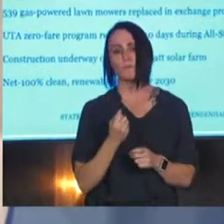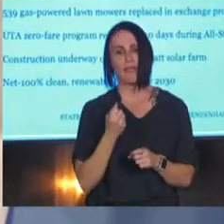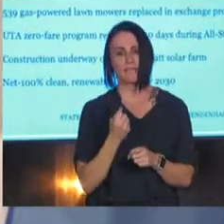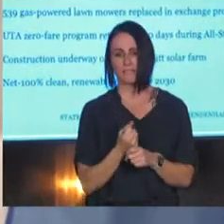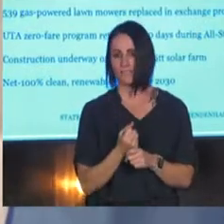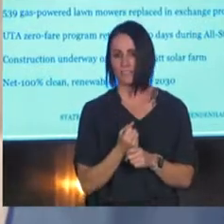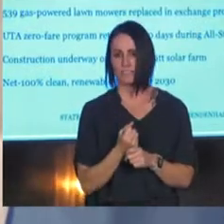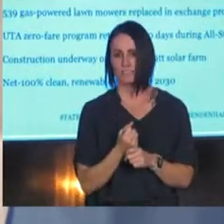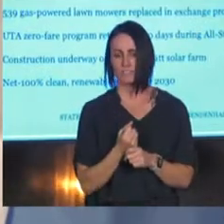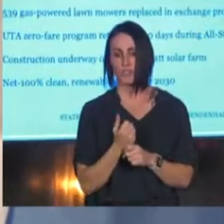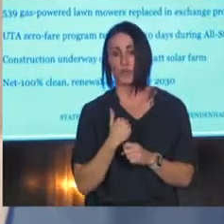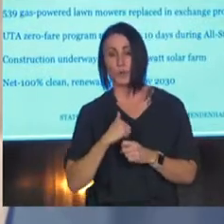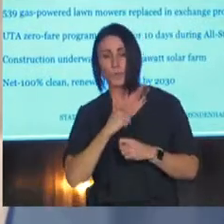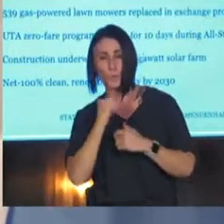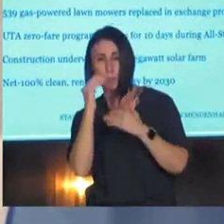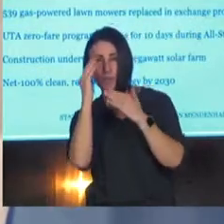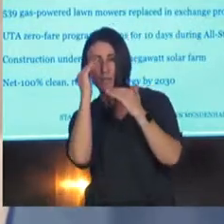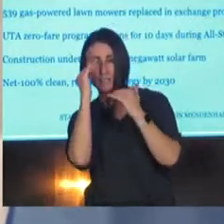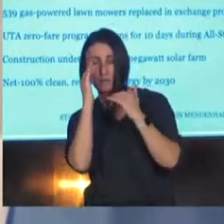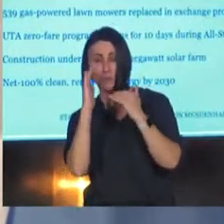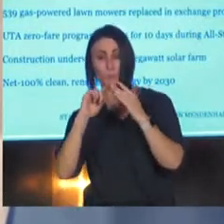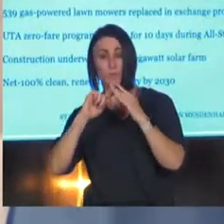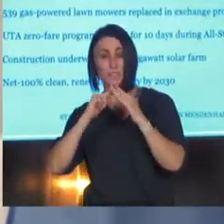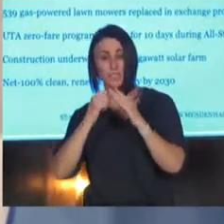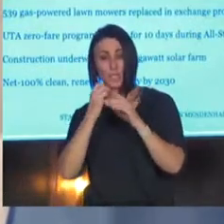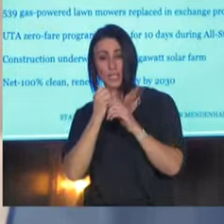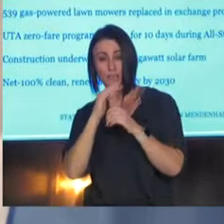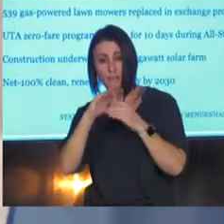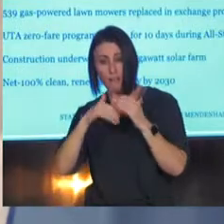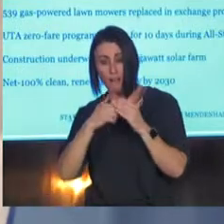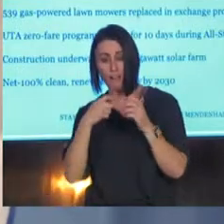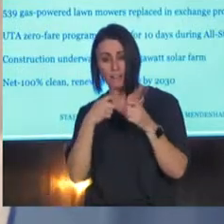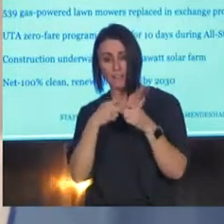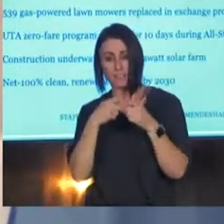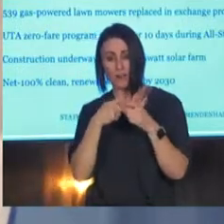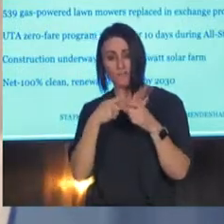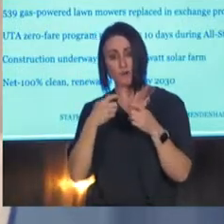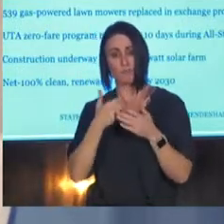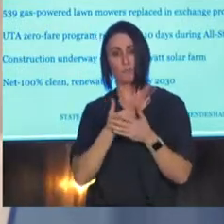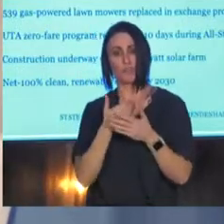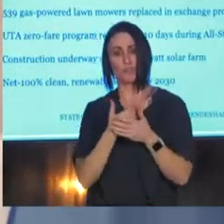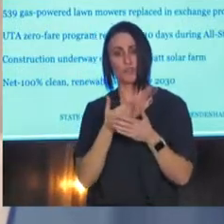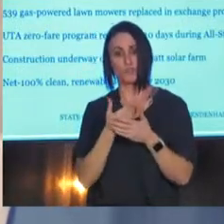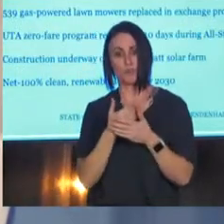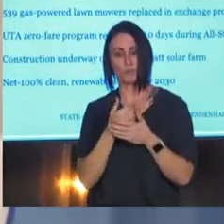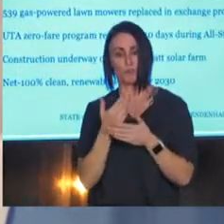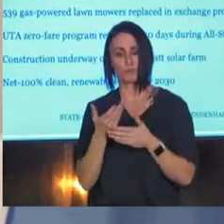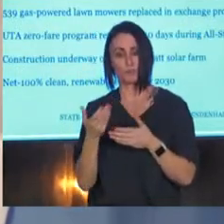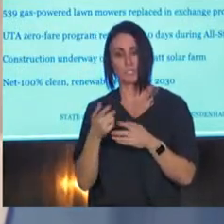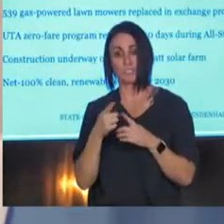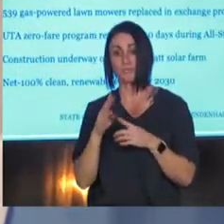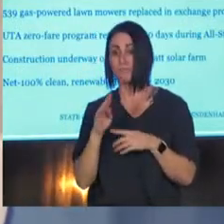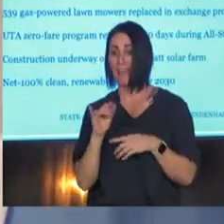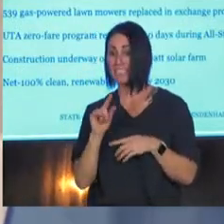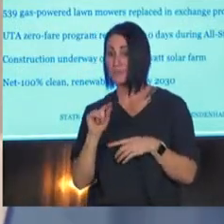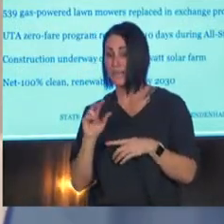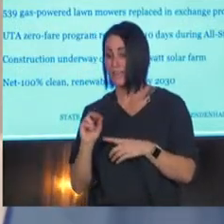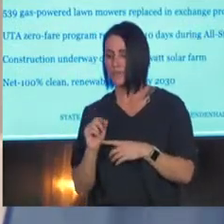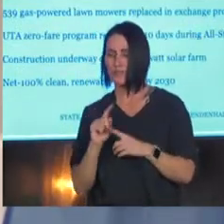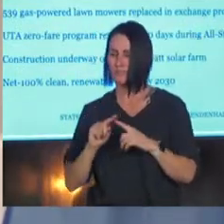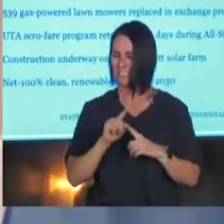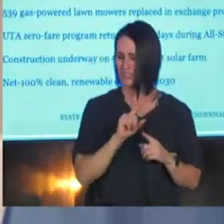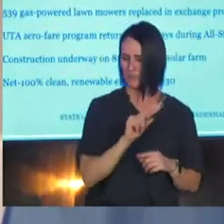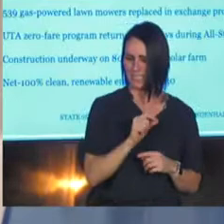For years, we expected that we would start receiving all of our electricity from renewable sources by 2030. But in